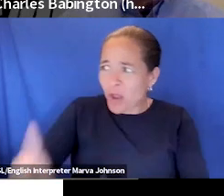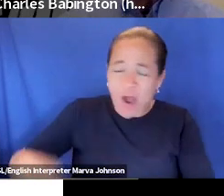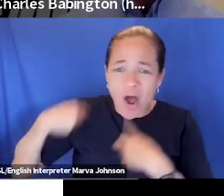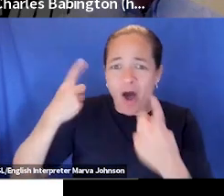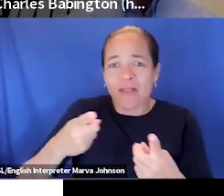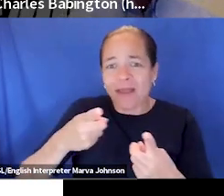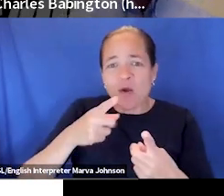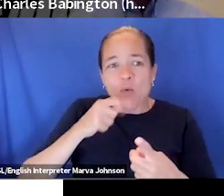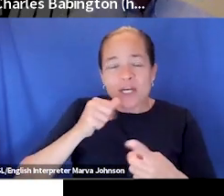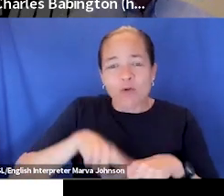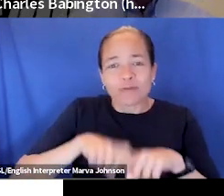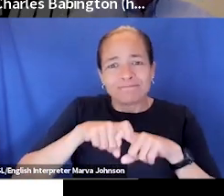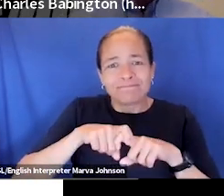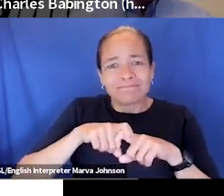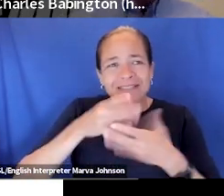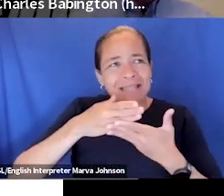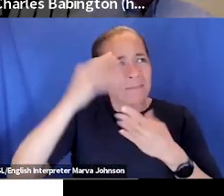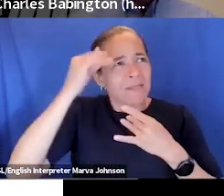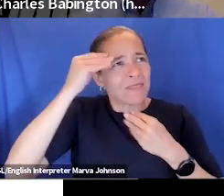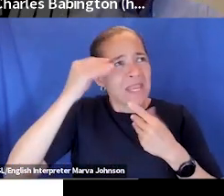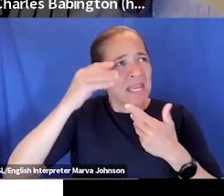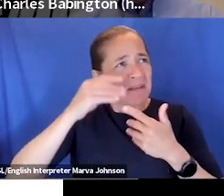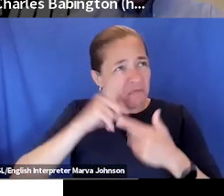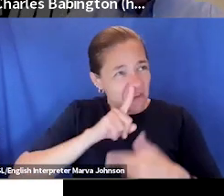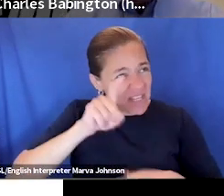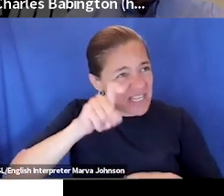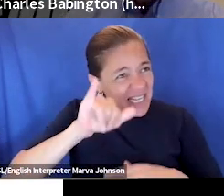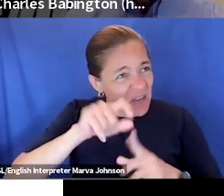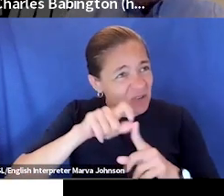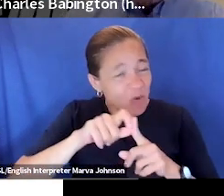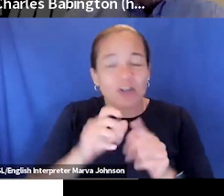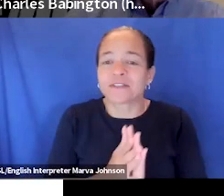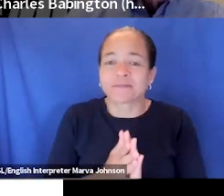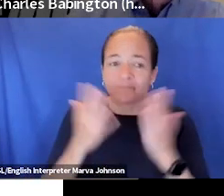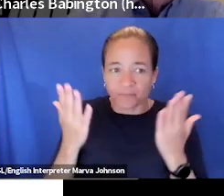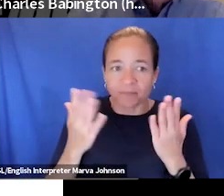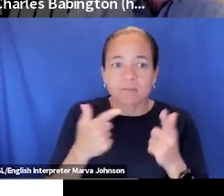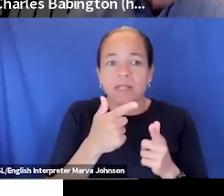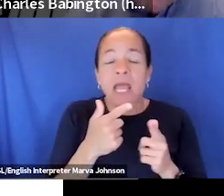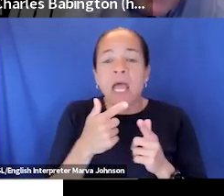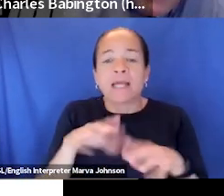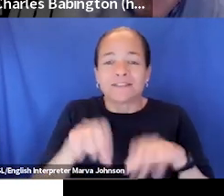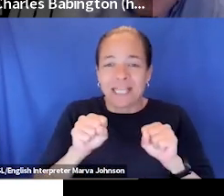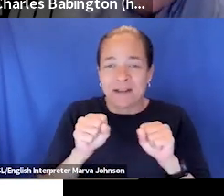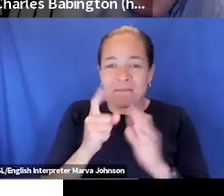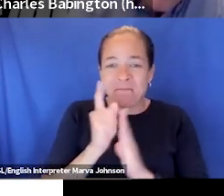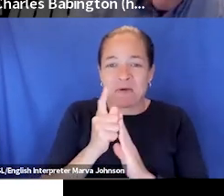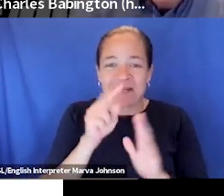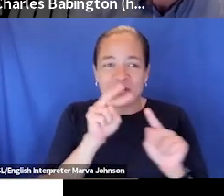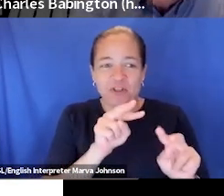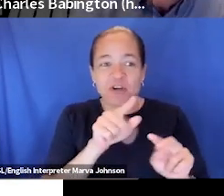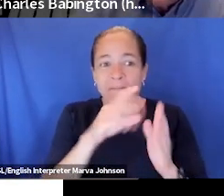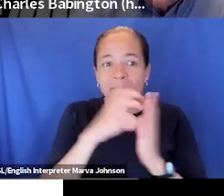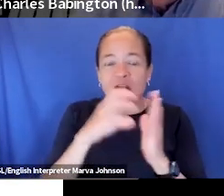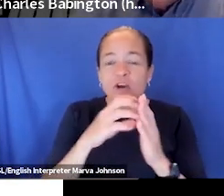right, let's take a few minutes, everyone, please. This is a paragraph from a court document. Pretty typical type of